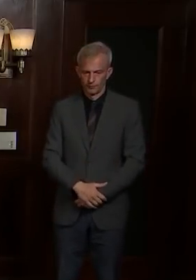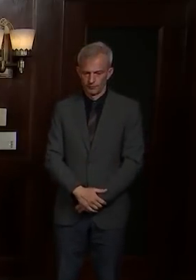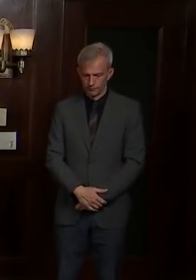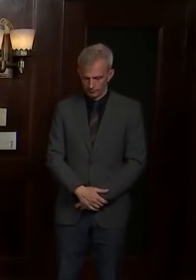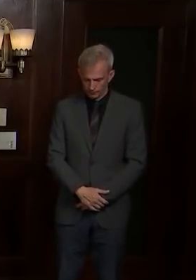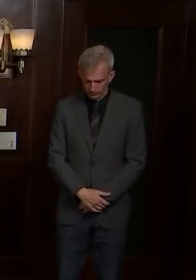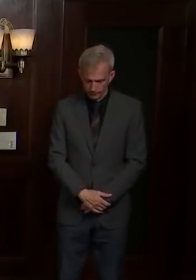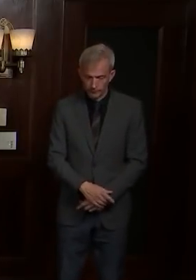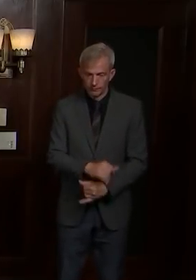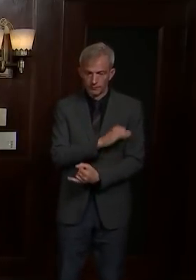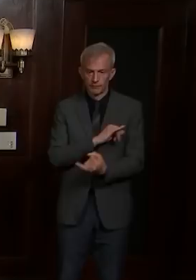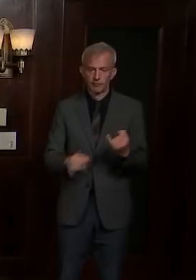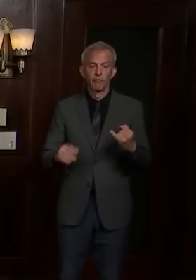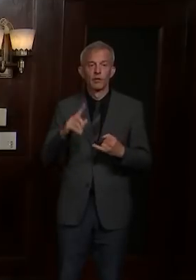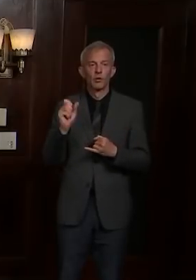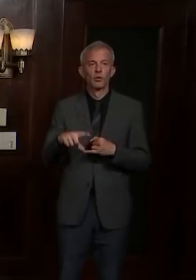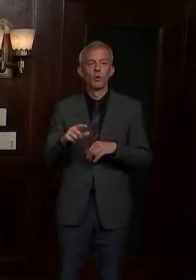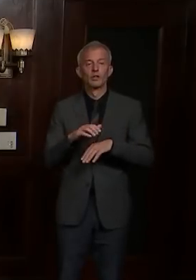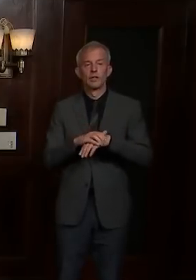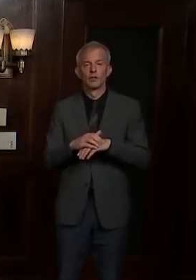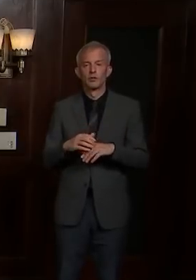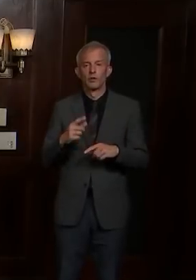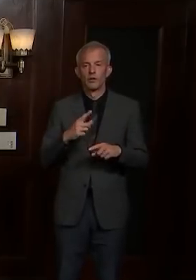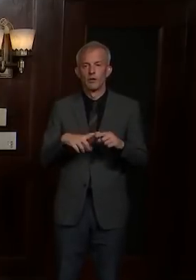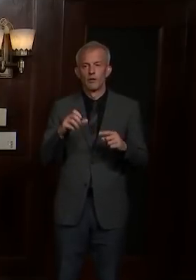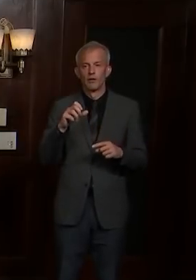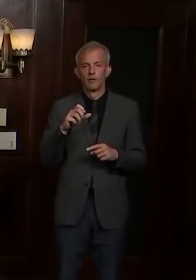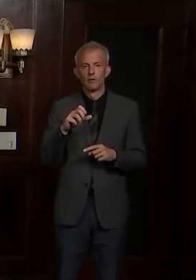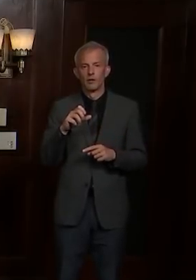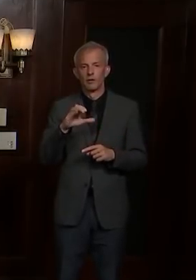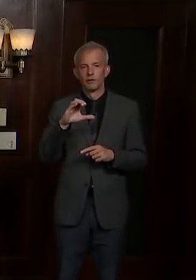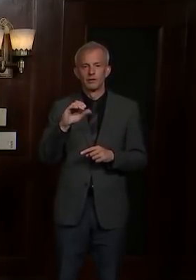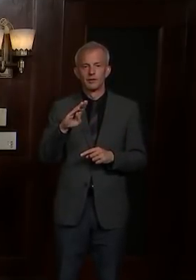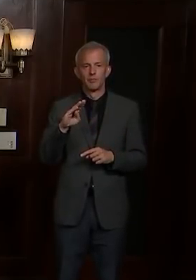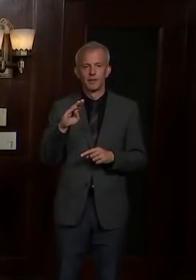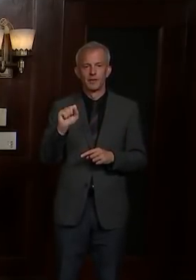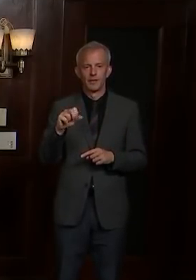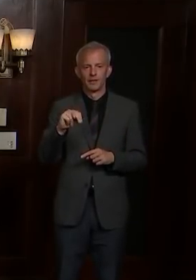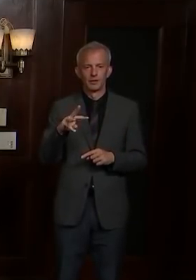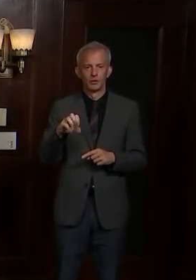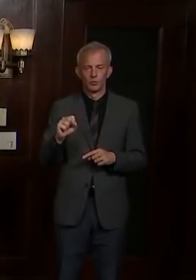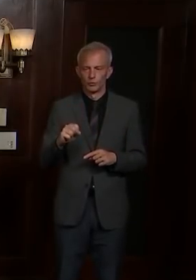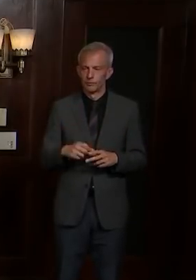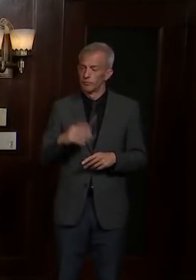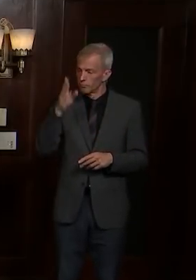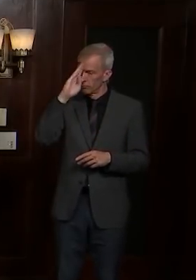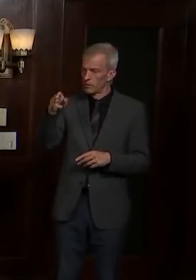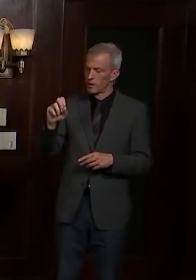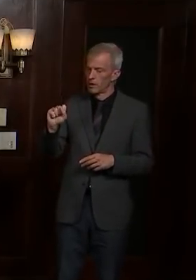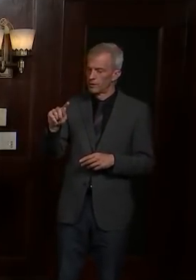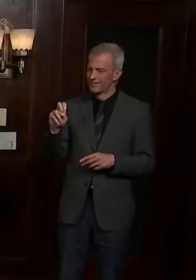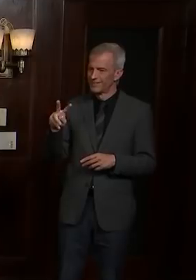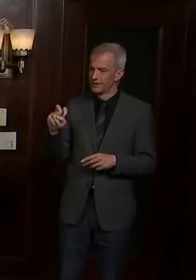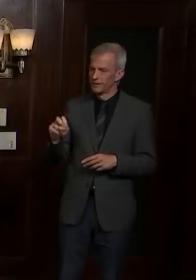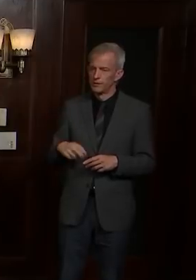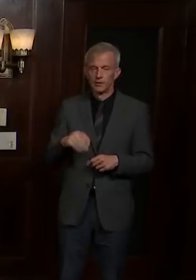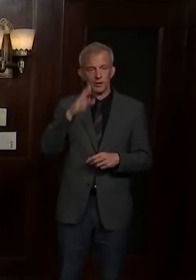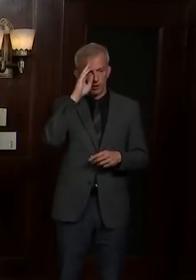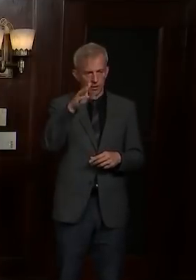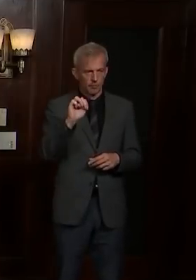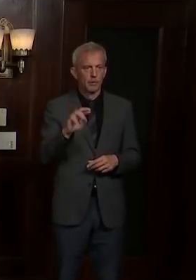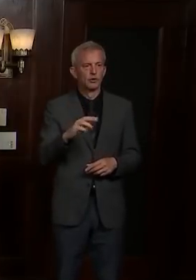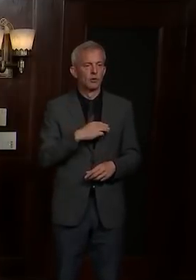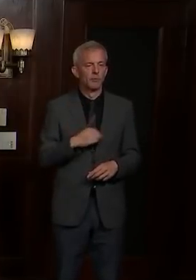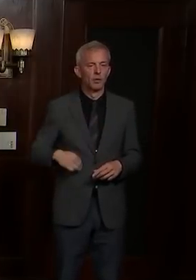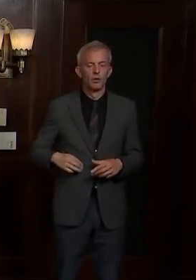And our last question in English comes from the line of Steve Futterman from CBS News. Please go ahead. Hi, Mr. Mayor.